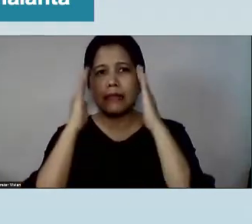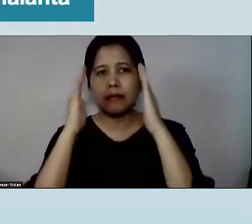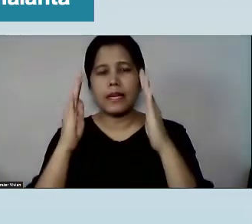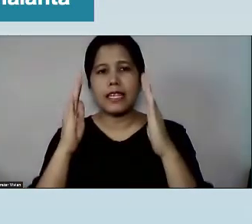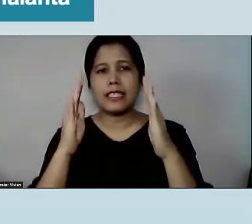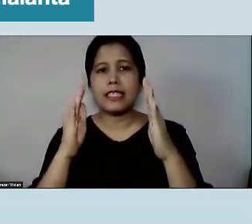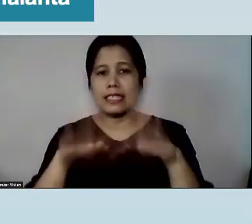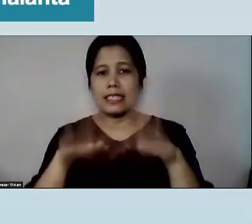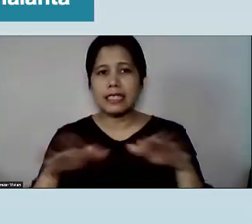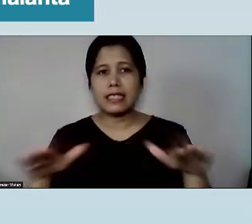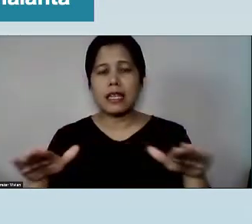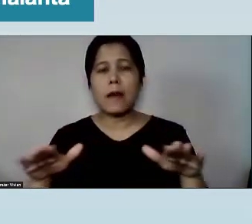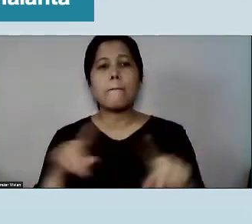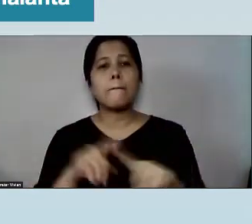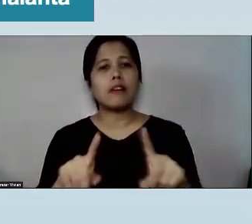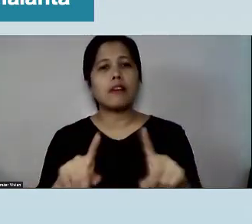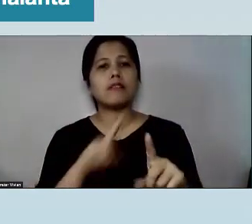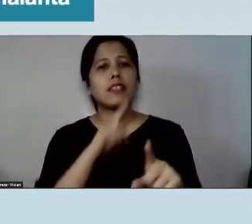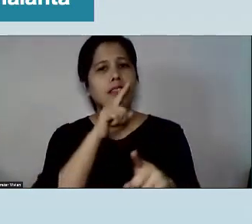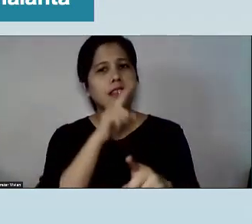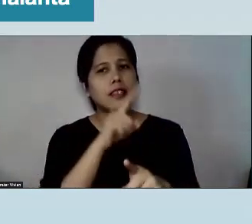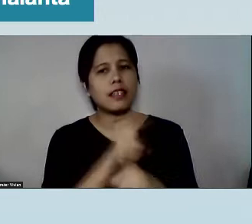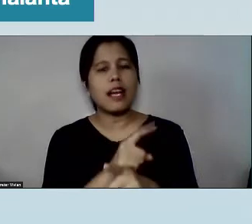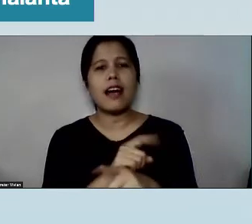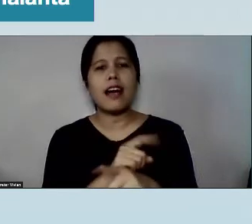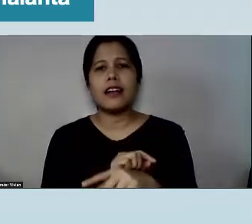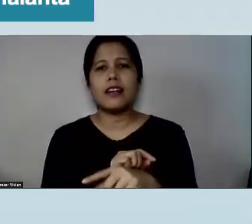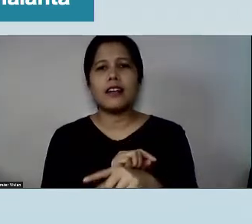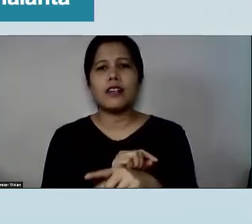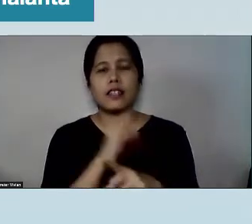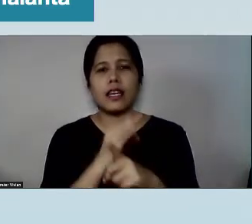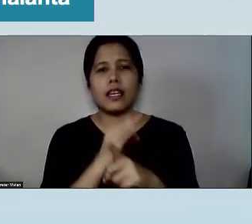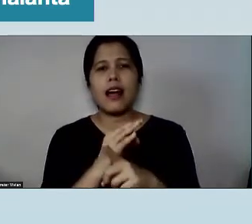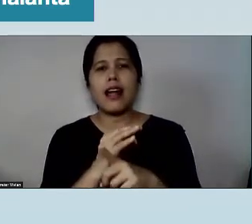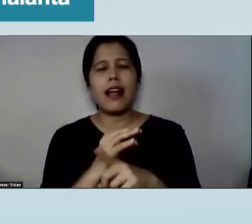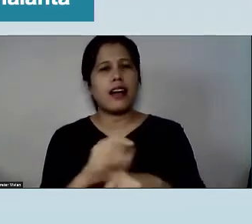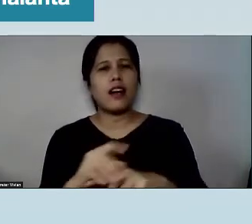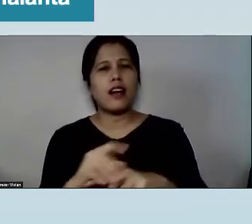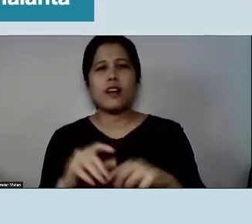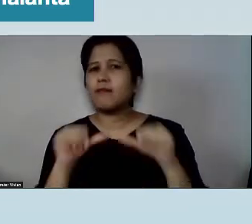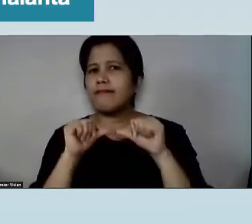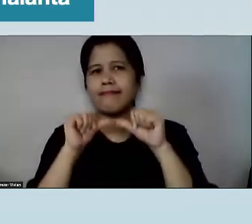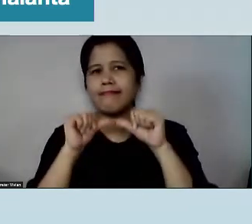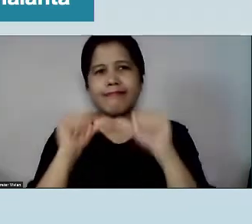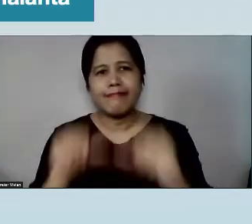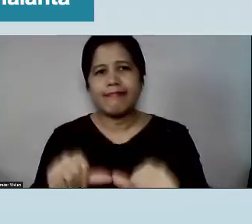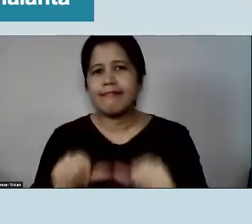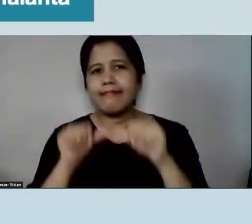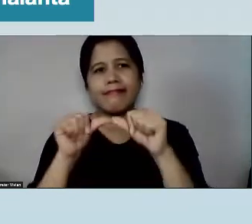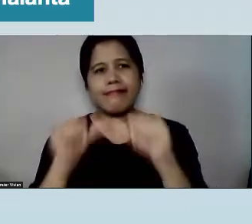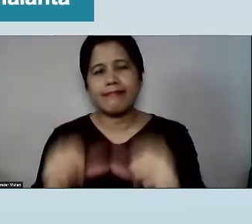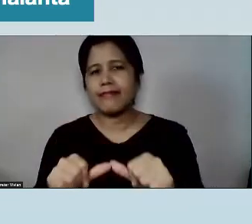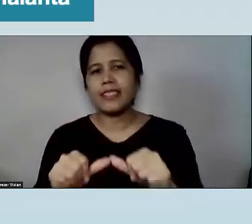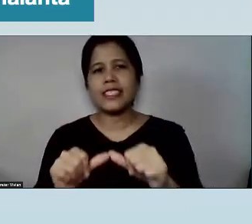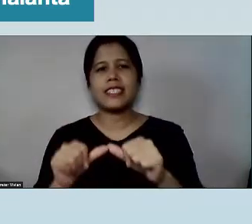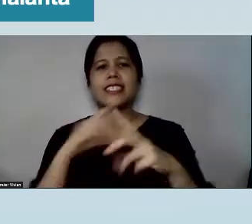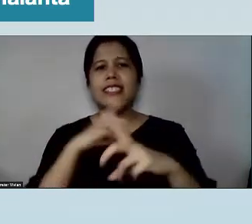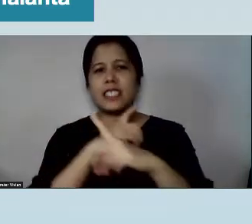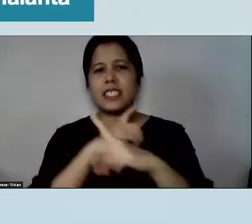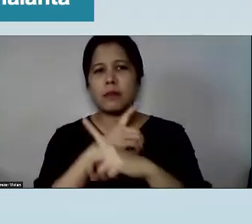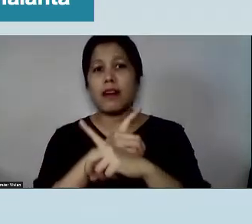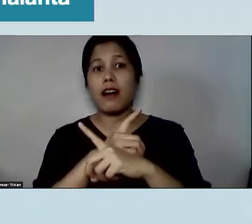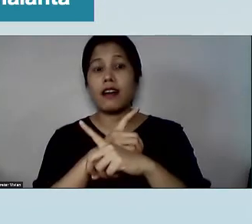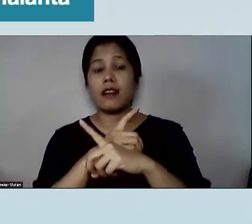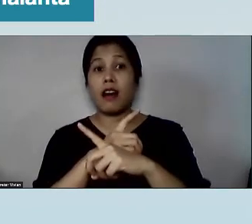But the reality is, this is a lifelong disability. I don't even want to call it a disorder. It is actually a